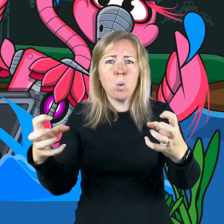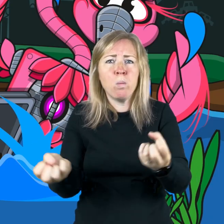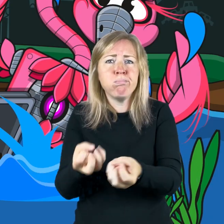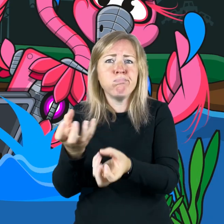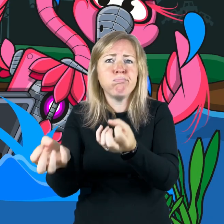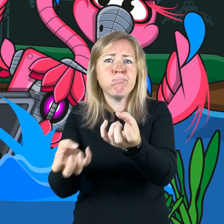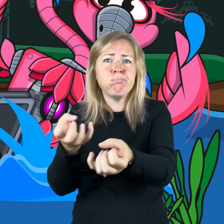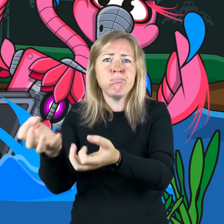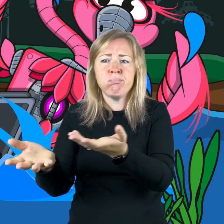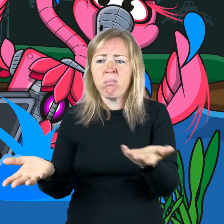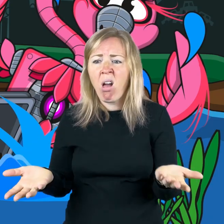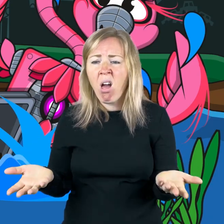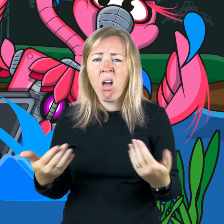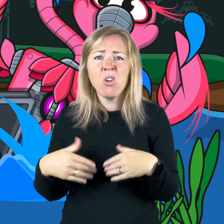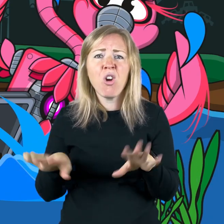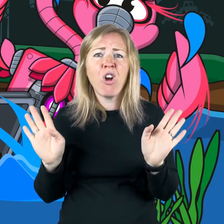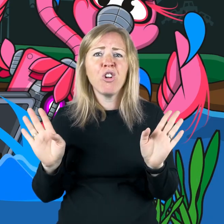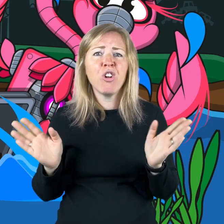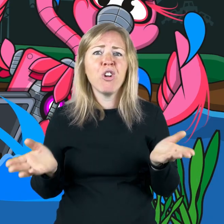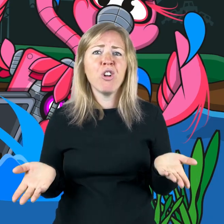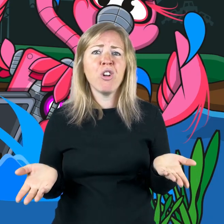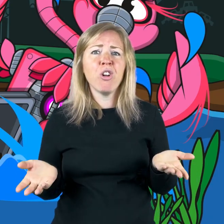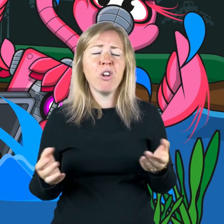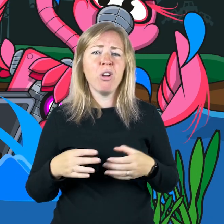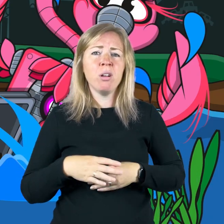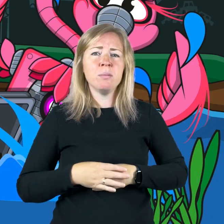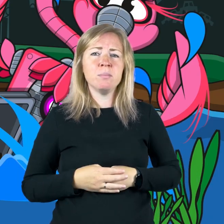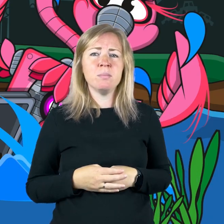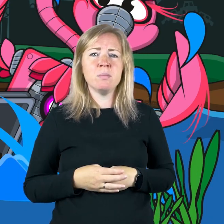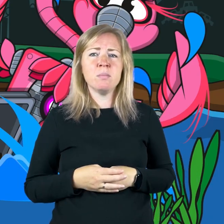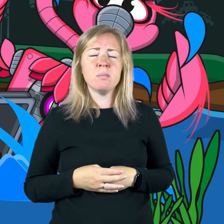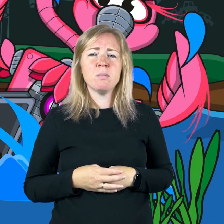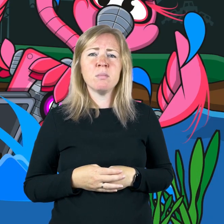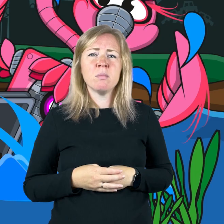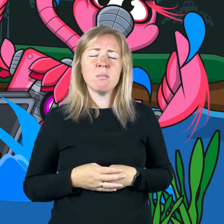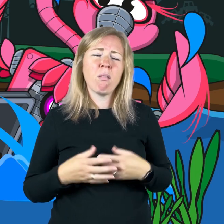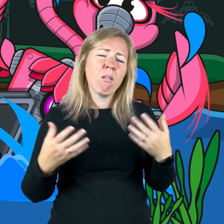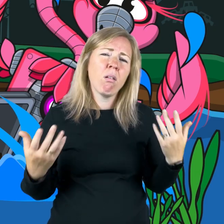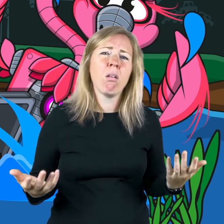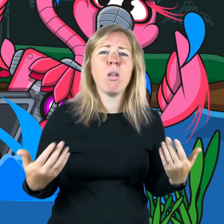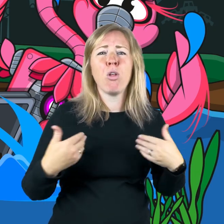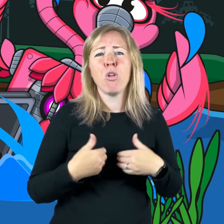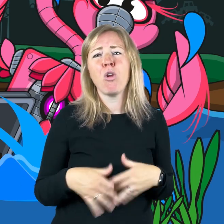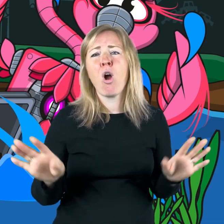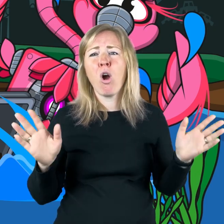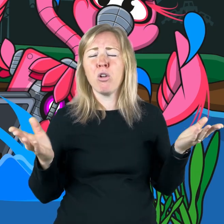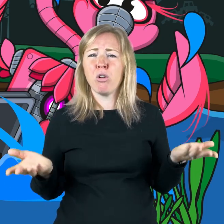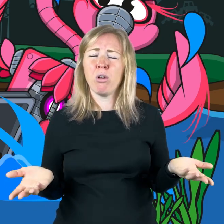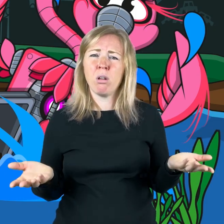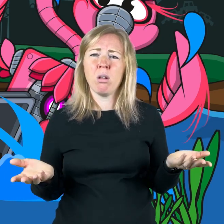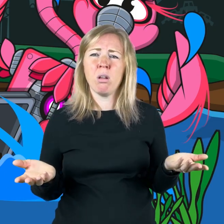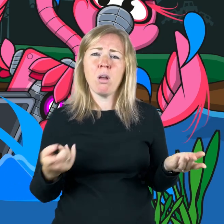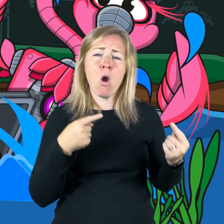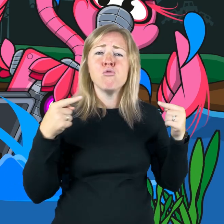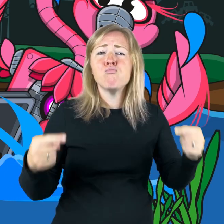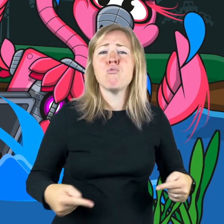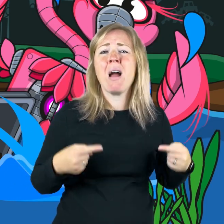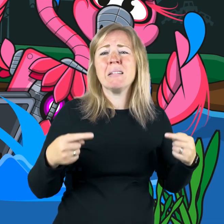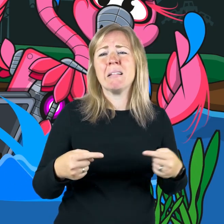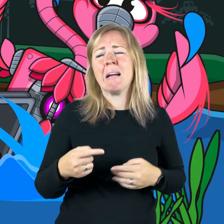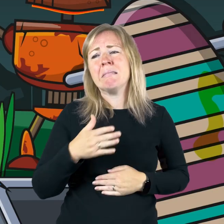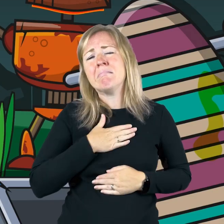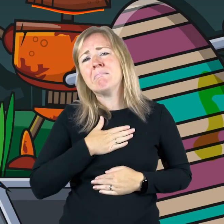small smattering of bubbles. It's gone, she squealed once